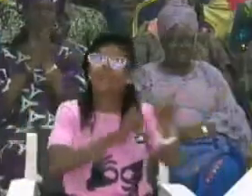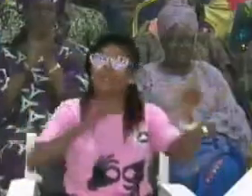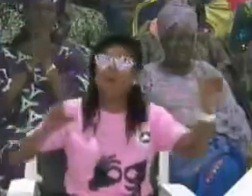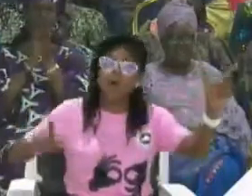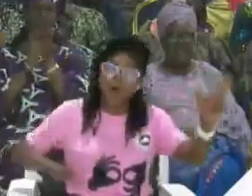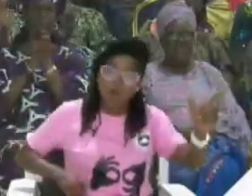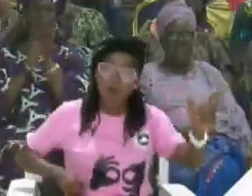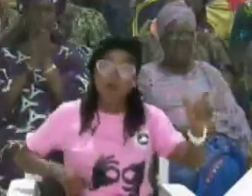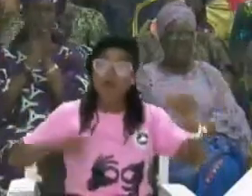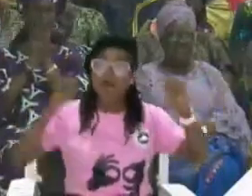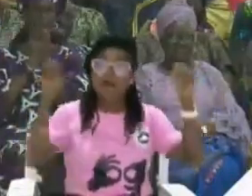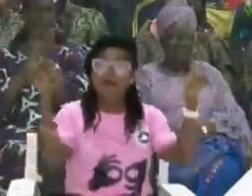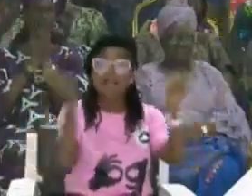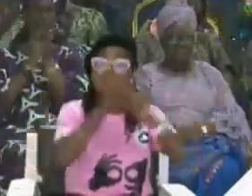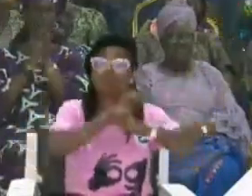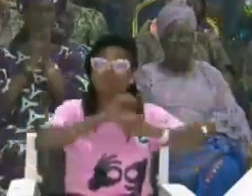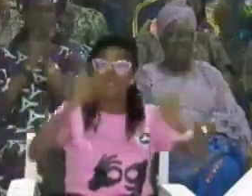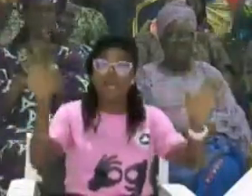Lord!